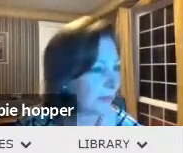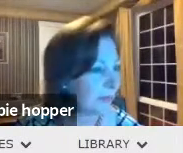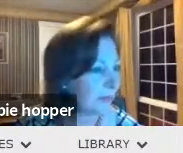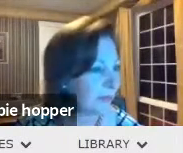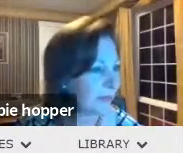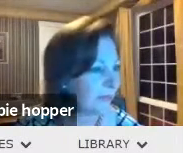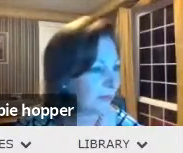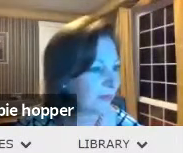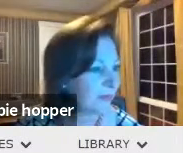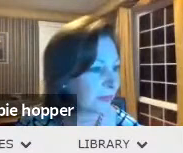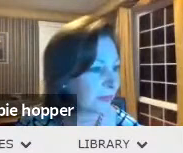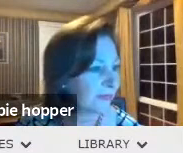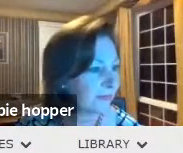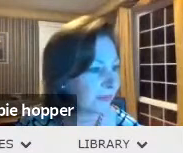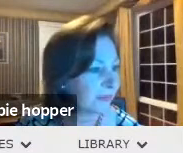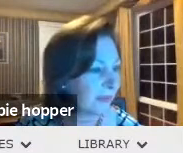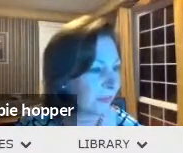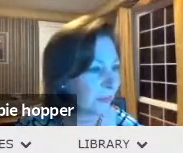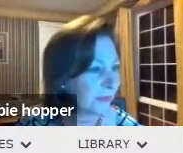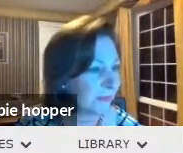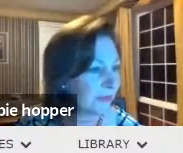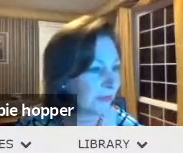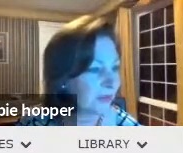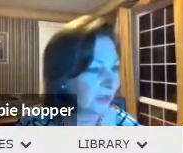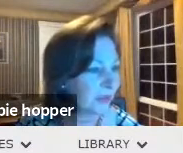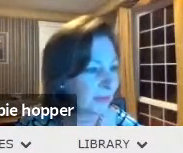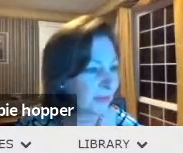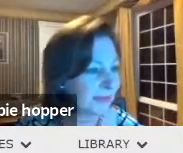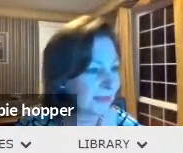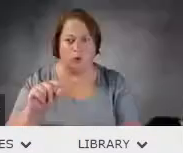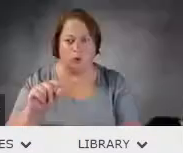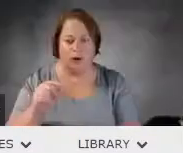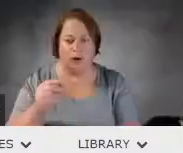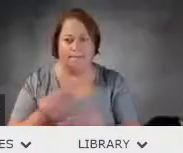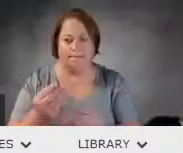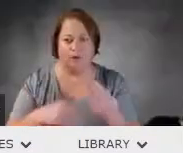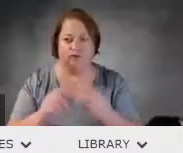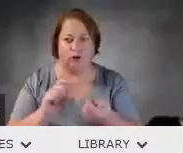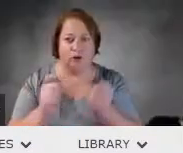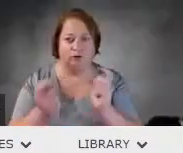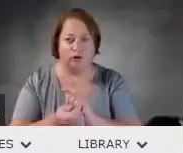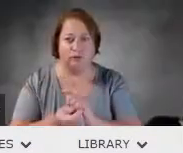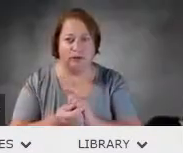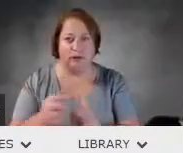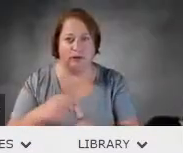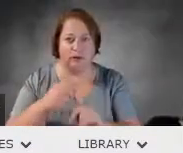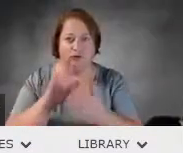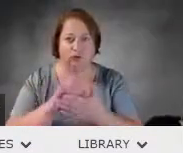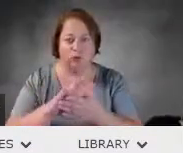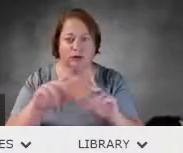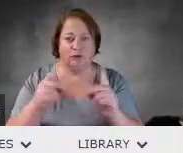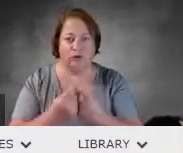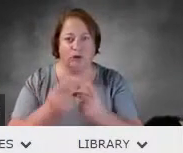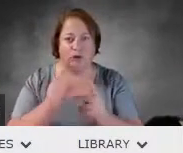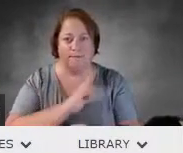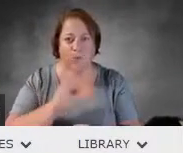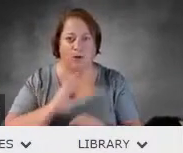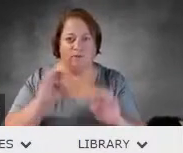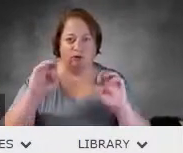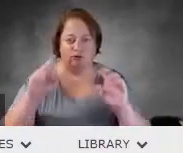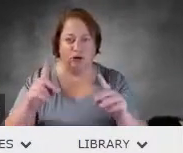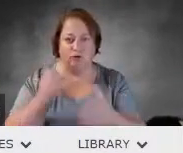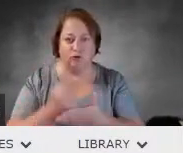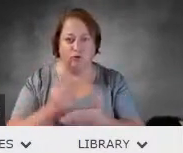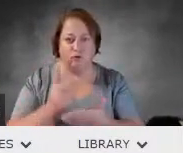We want to approve, there's an approval for the FY20 budget adjustment. The Special School District Board of Education approved